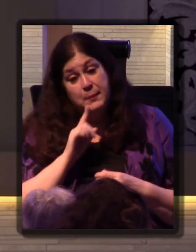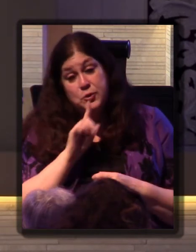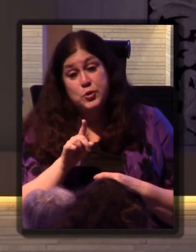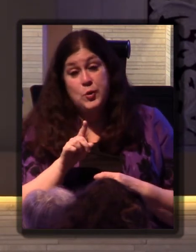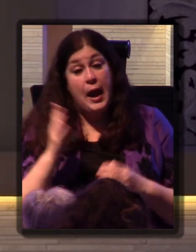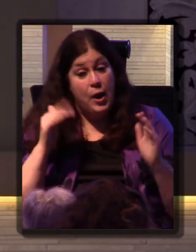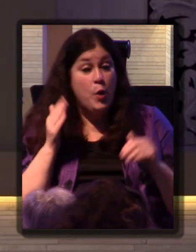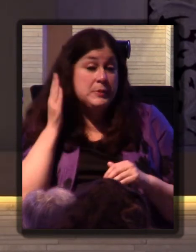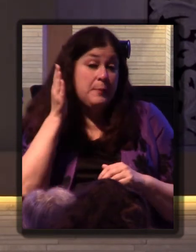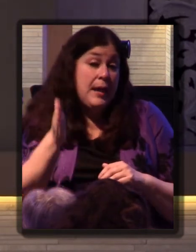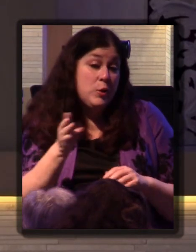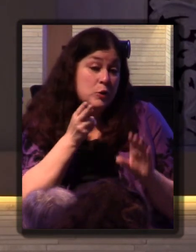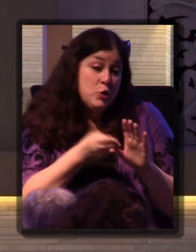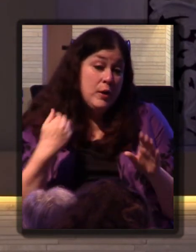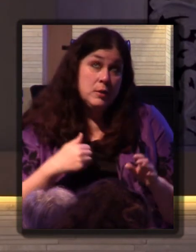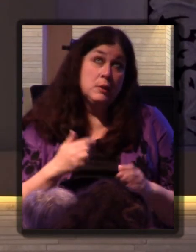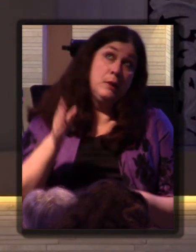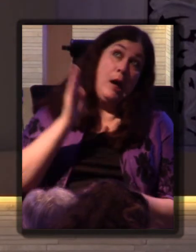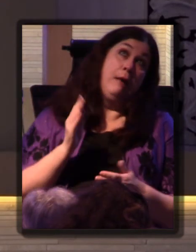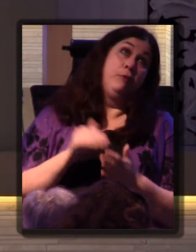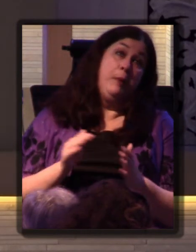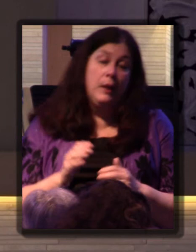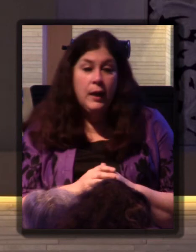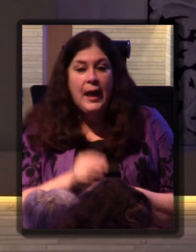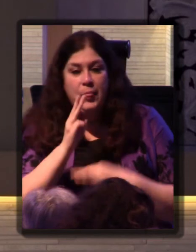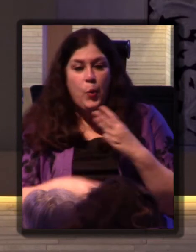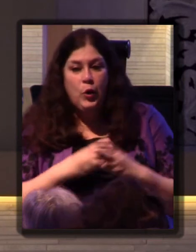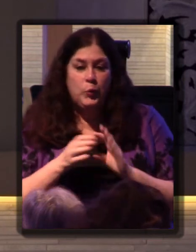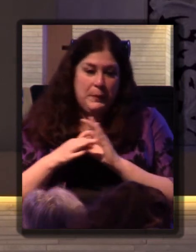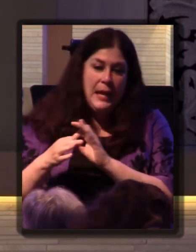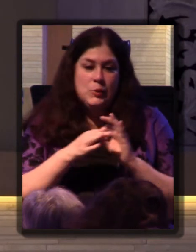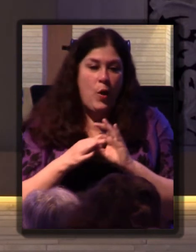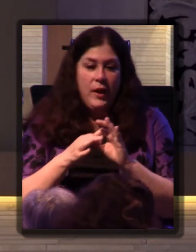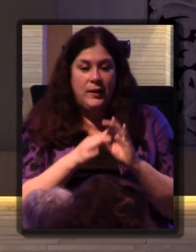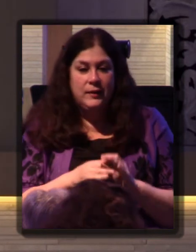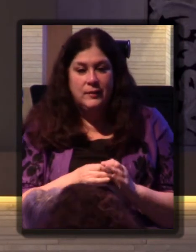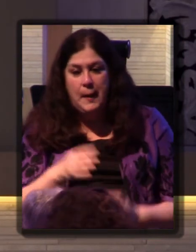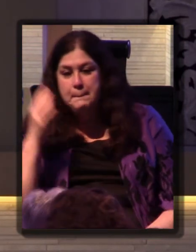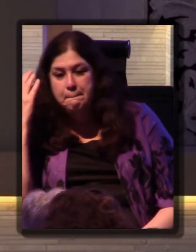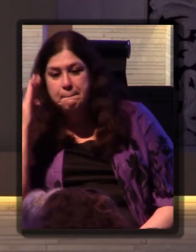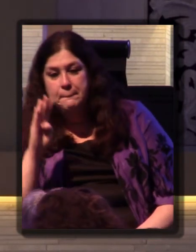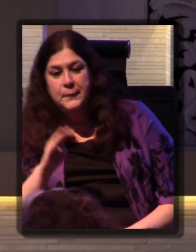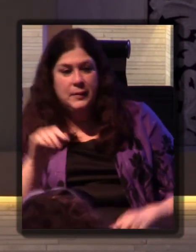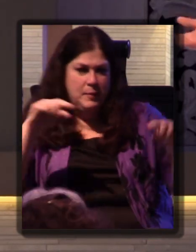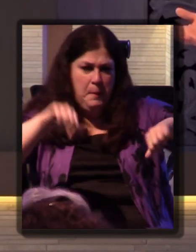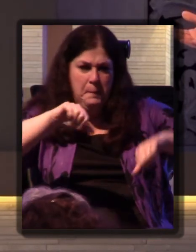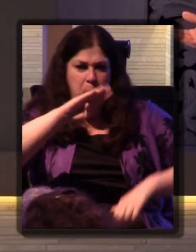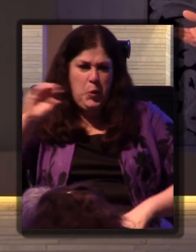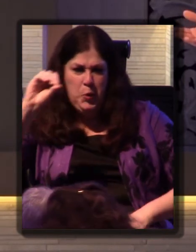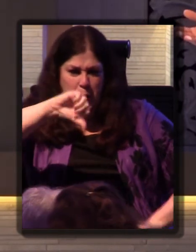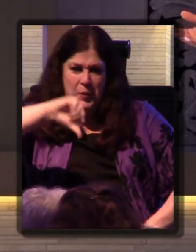one. Sad, but true. I hope someday you'll join us, God forbid, and the world will be as one.